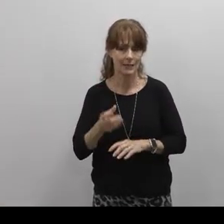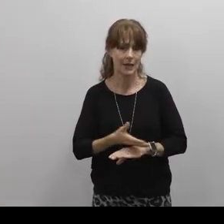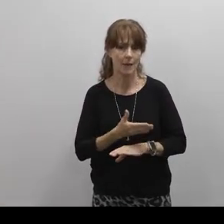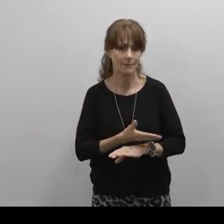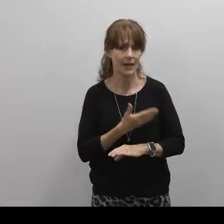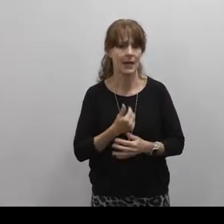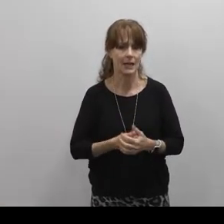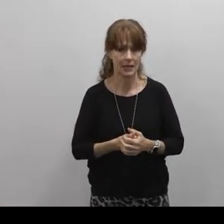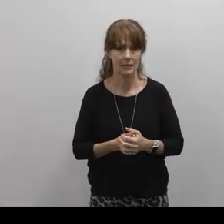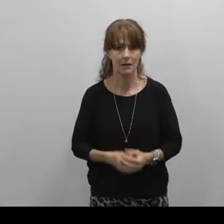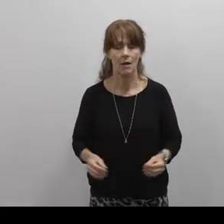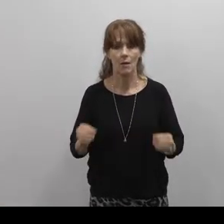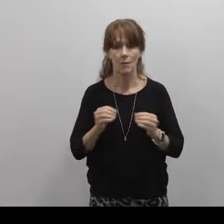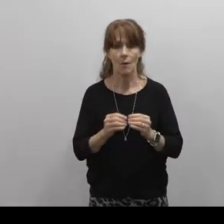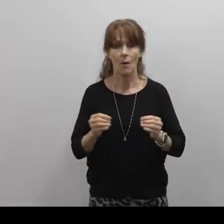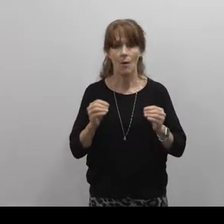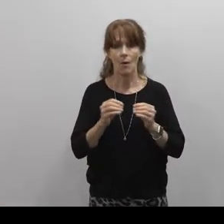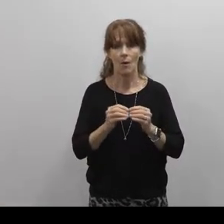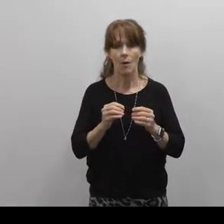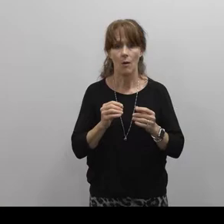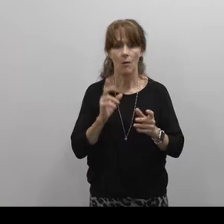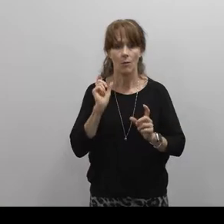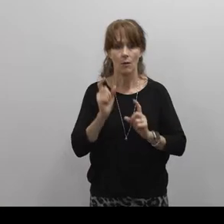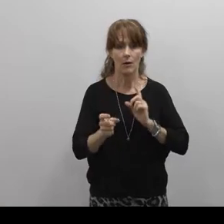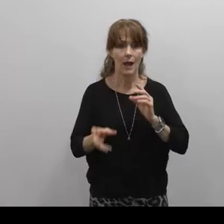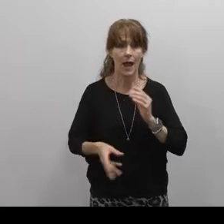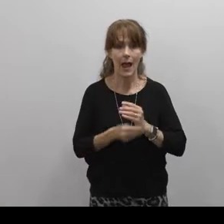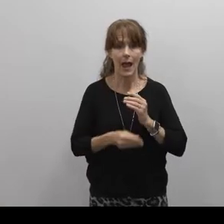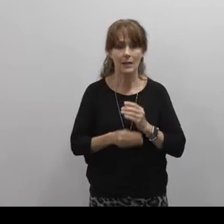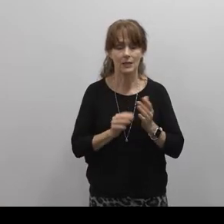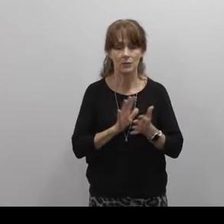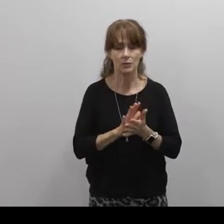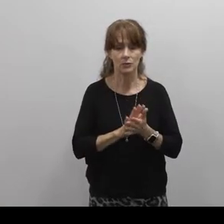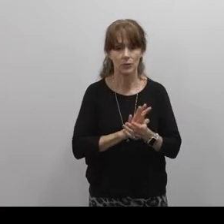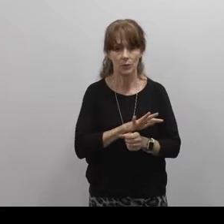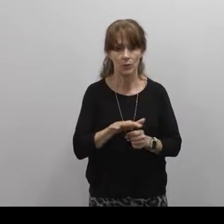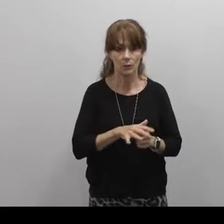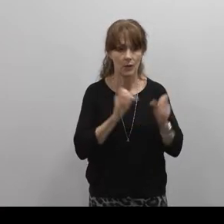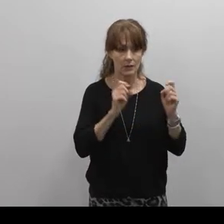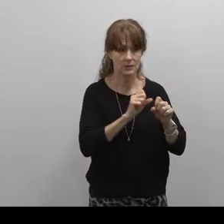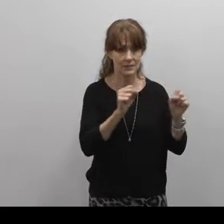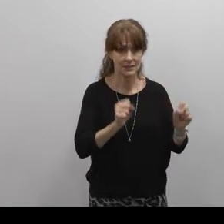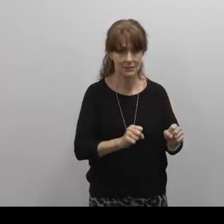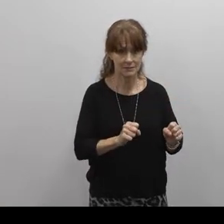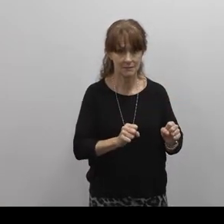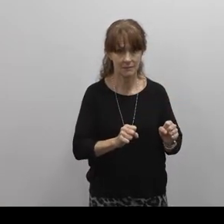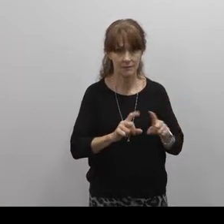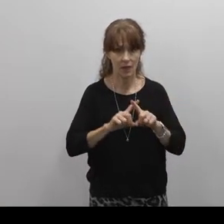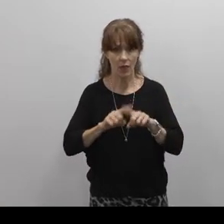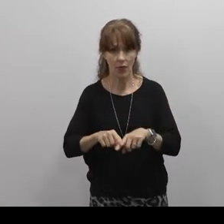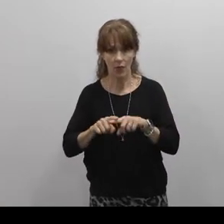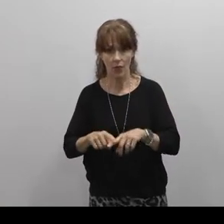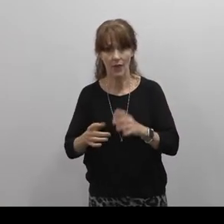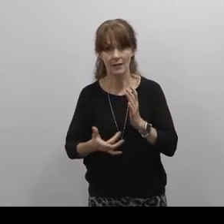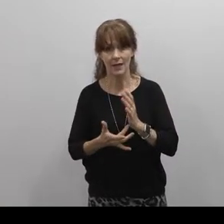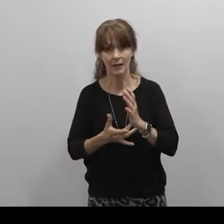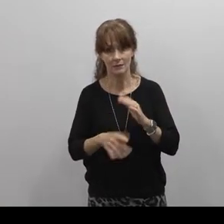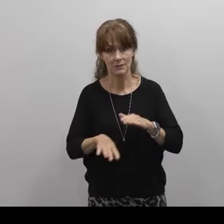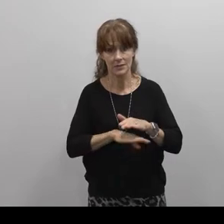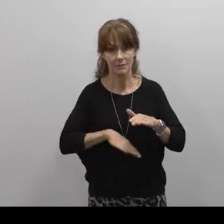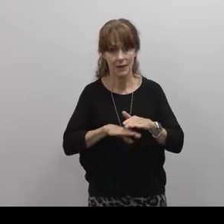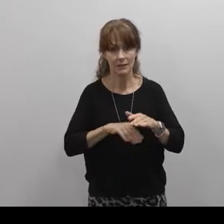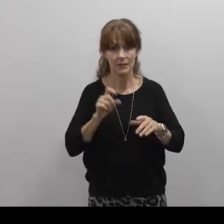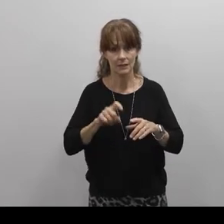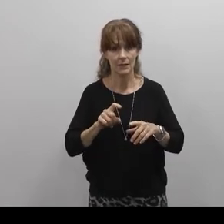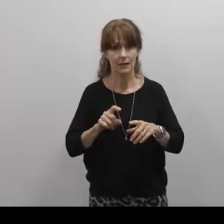updating, right? There's more and more we're putting into school sites and into our educational system that's just technology-based. And of